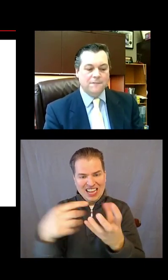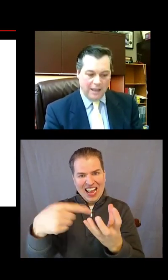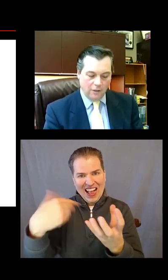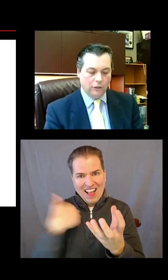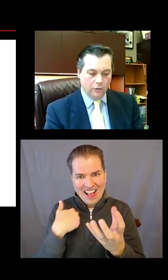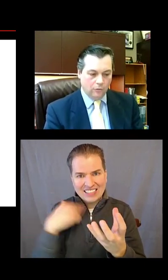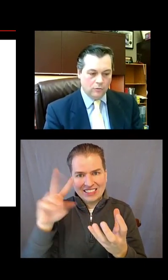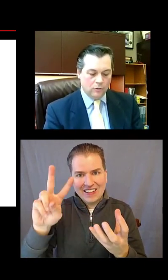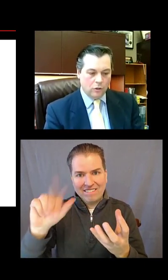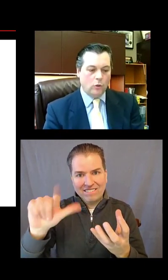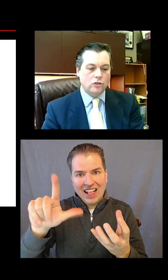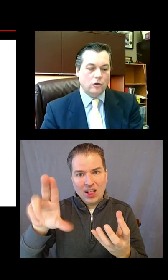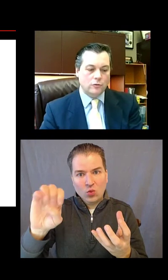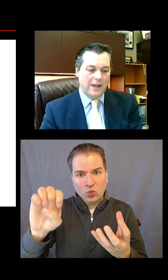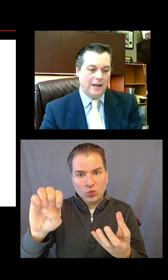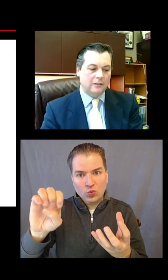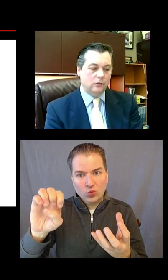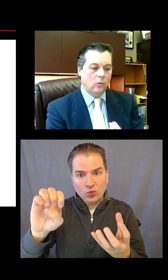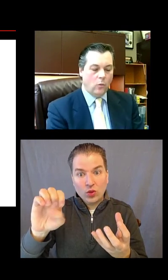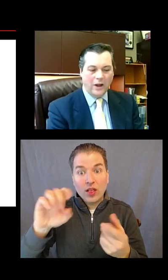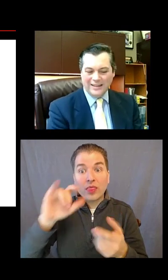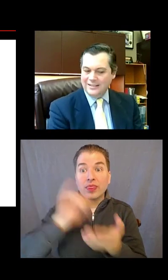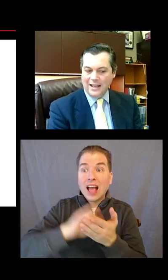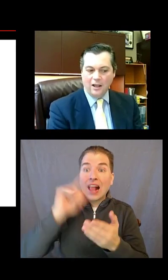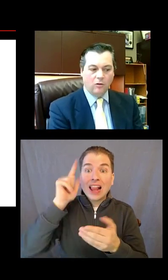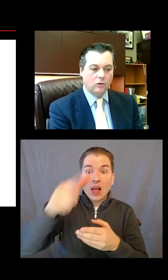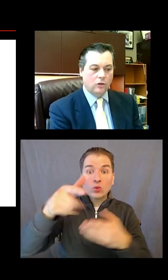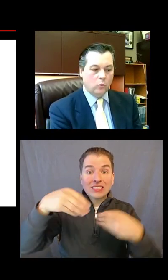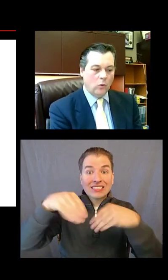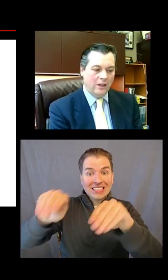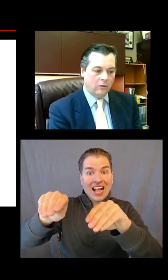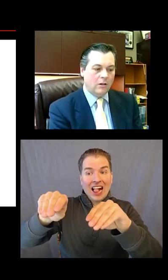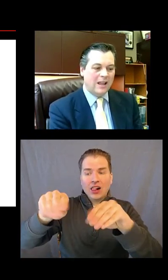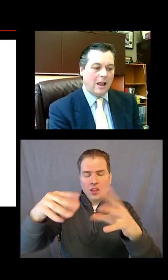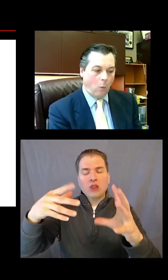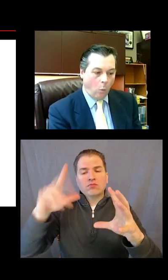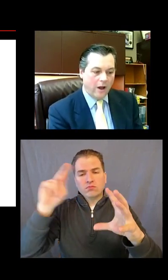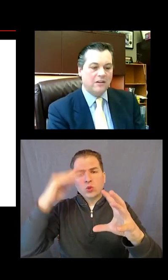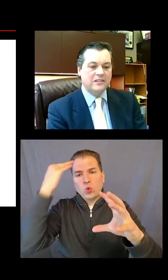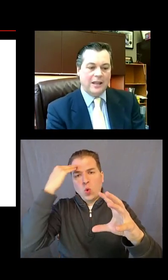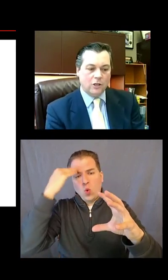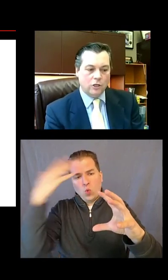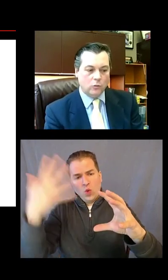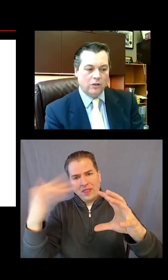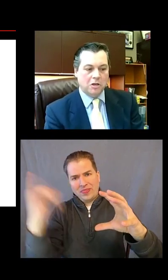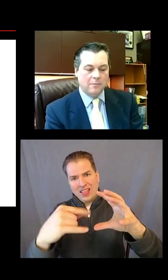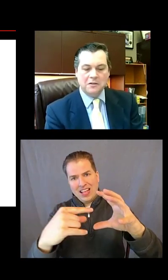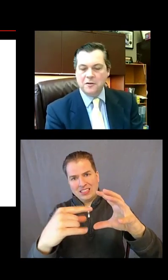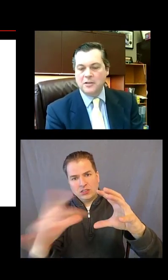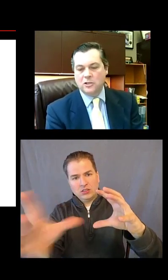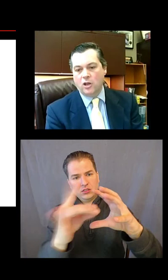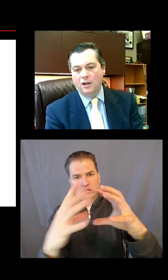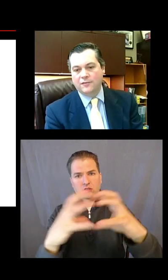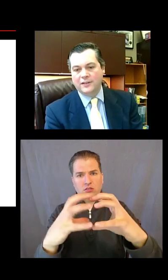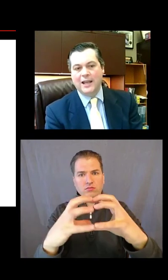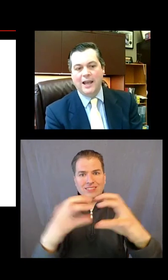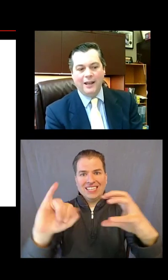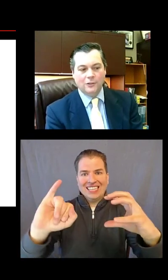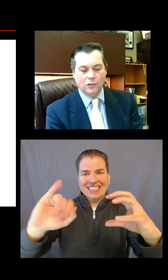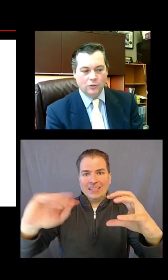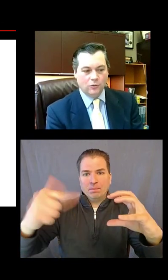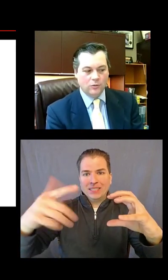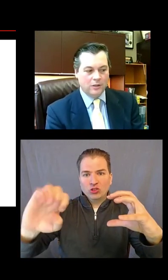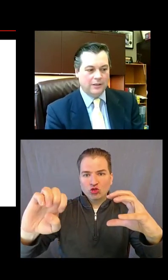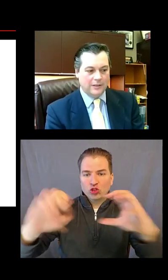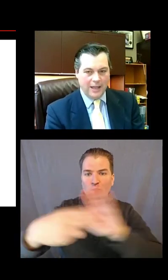something of value, which goes back to when I sell goodwill? Where is that goodwill coming from? It's often